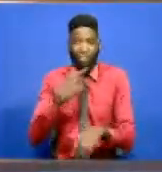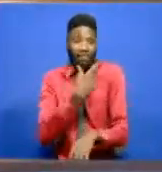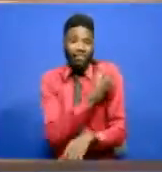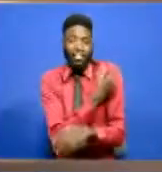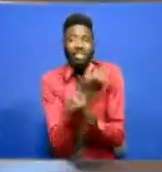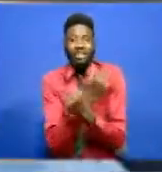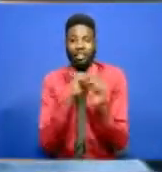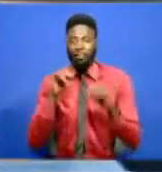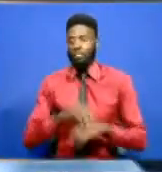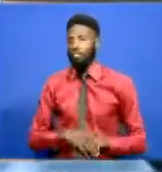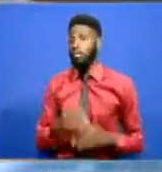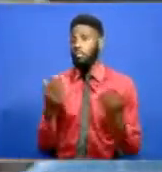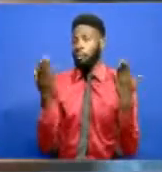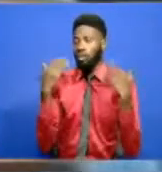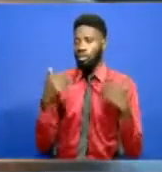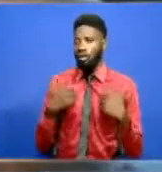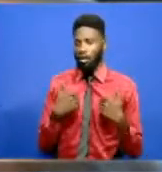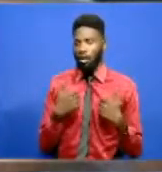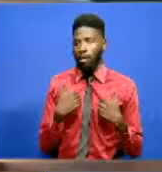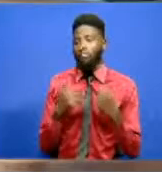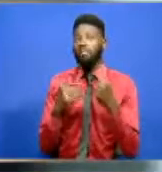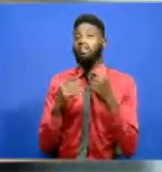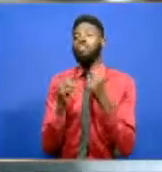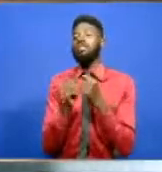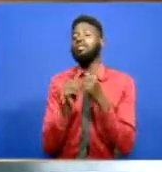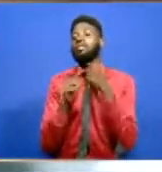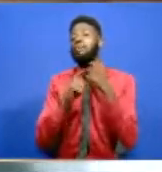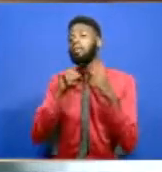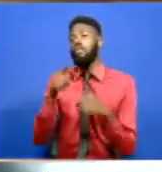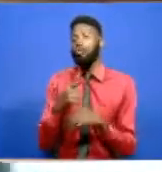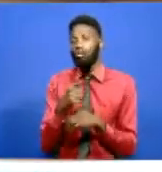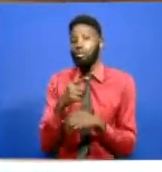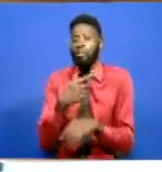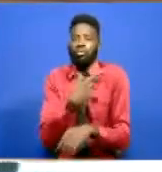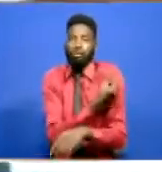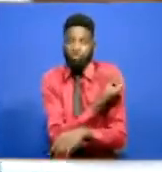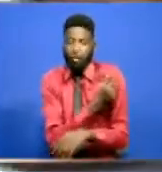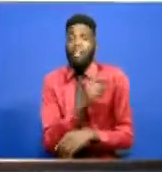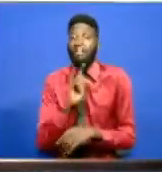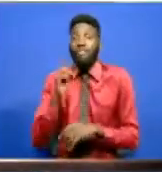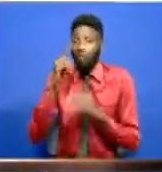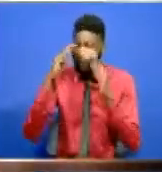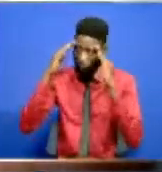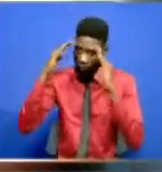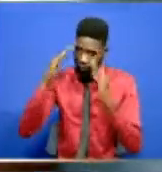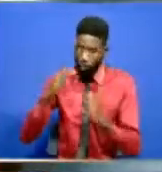has received 6,000 doses, which will be administered in order of priority, with frontline